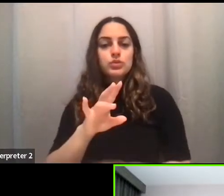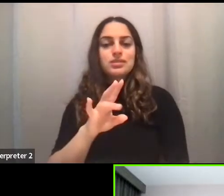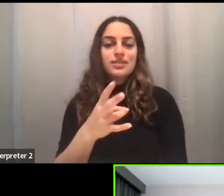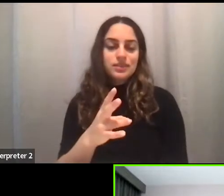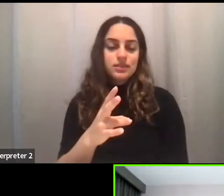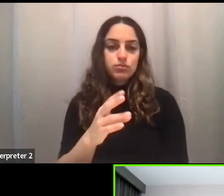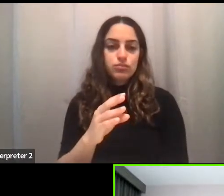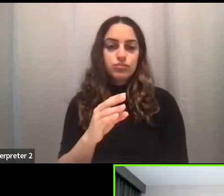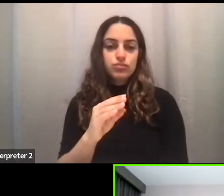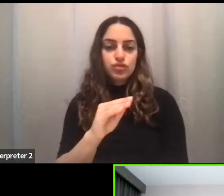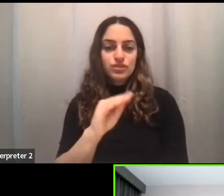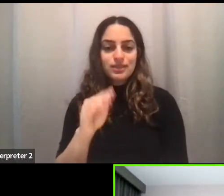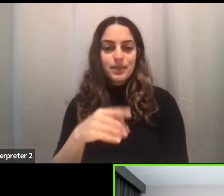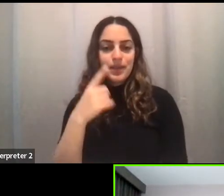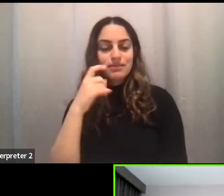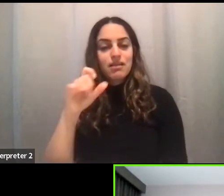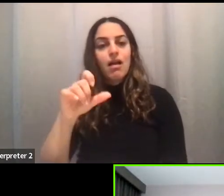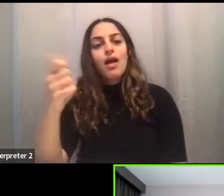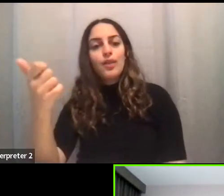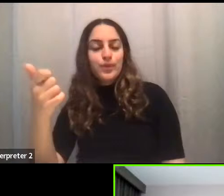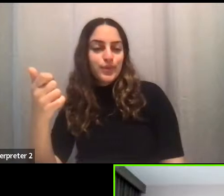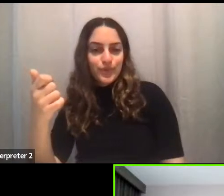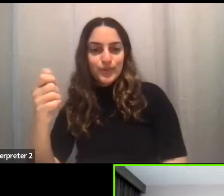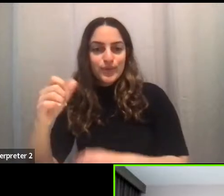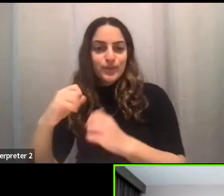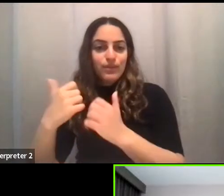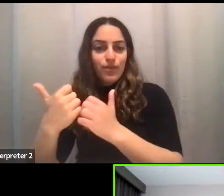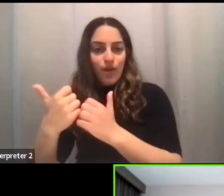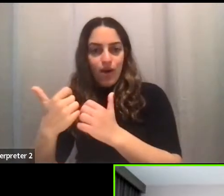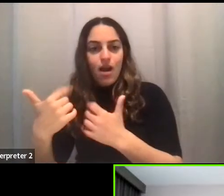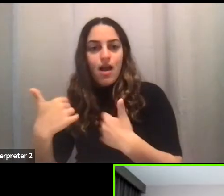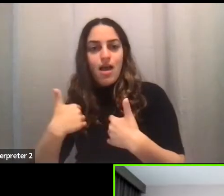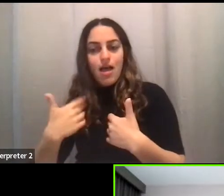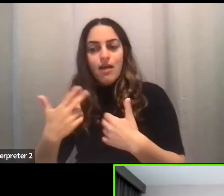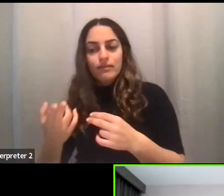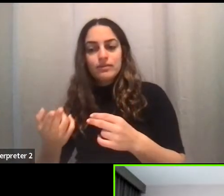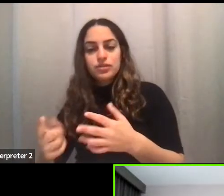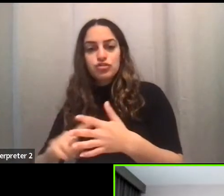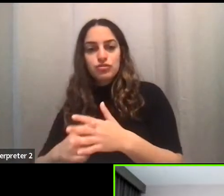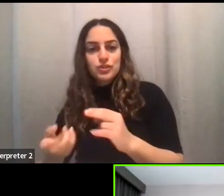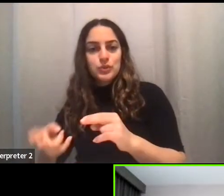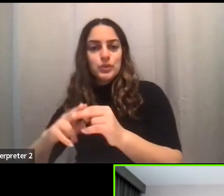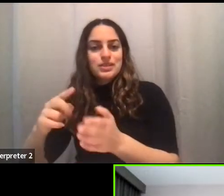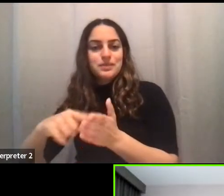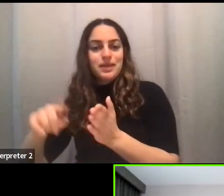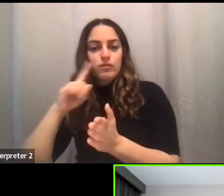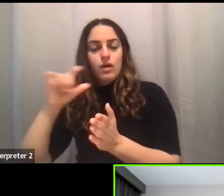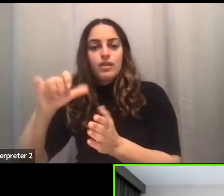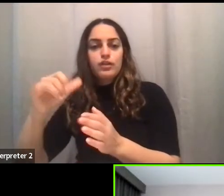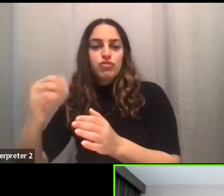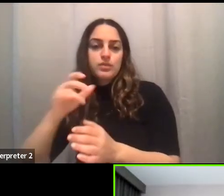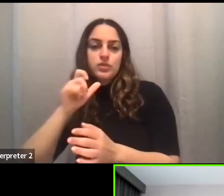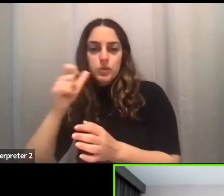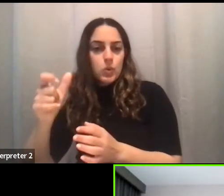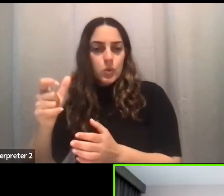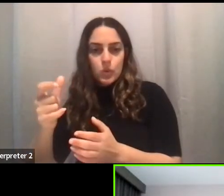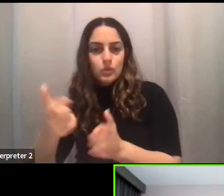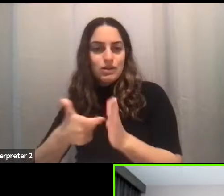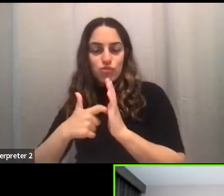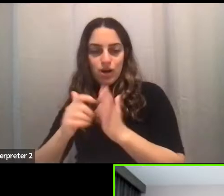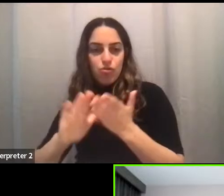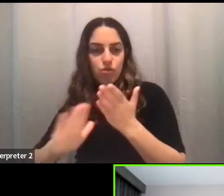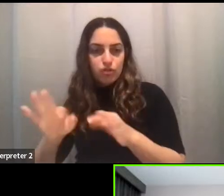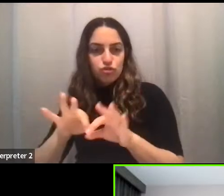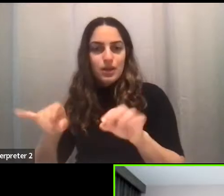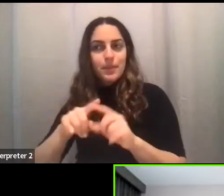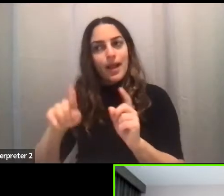pay for jobs that don't require a college degree but i think the pendulum is starting to swing back of greater